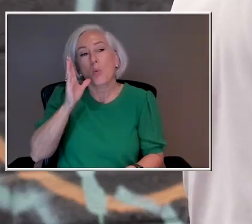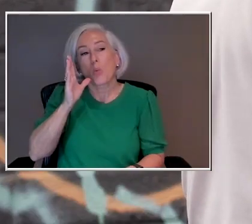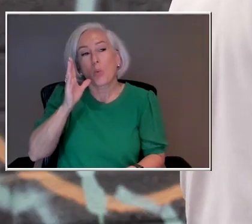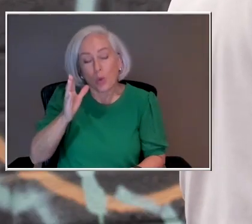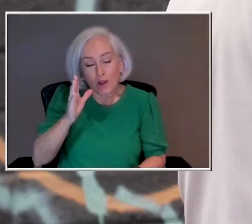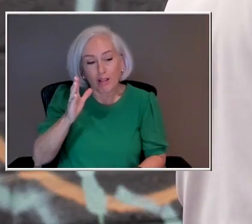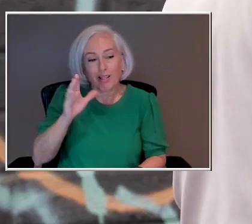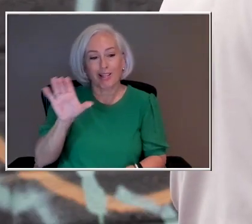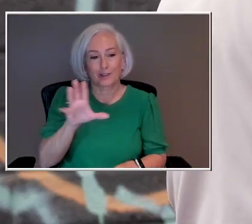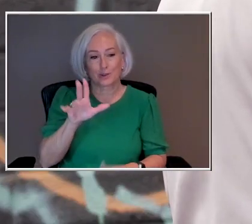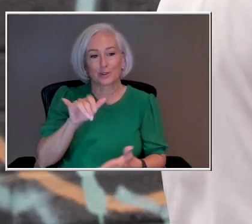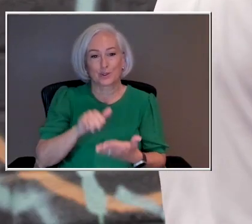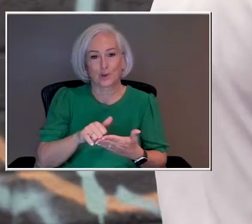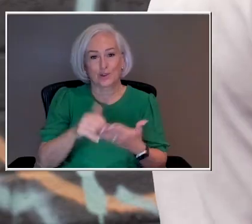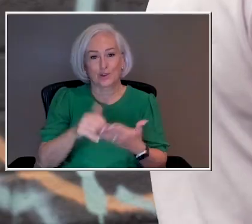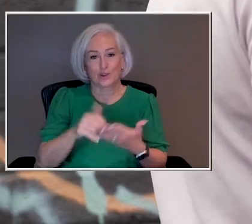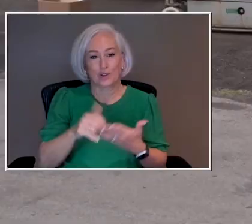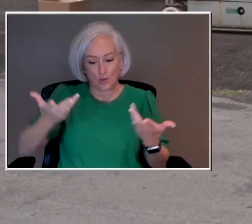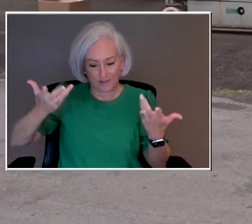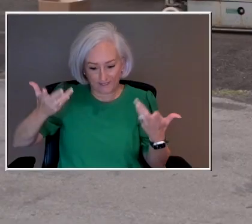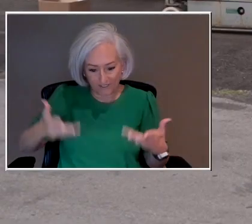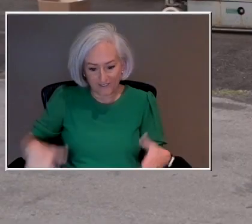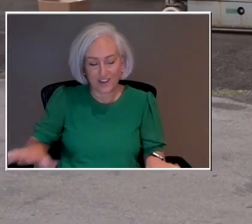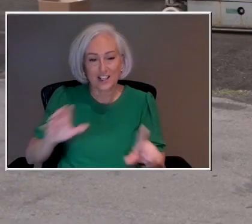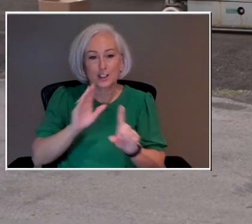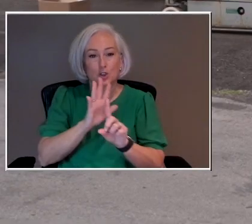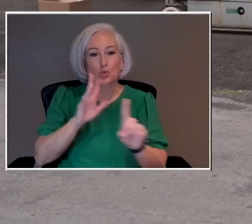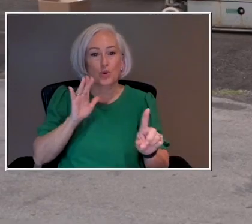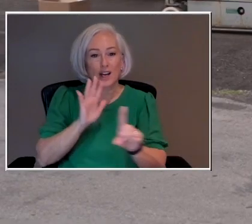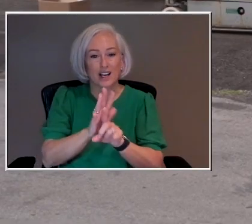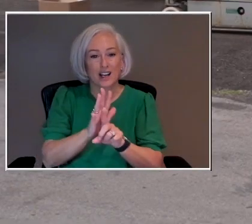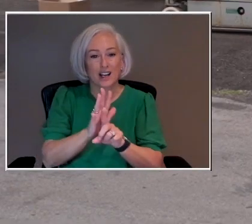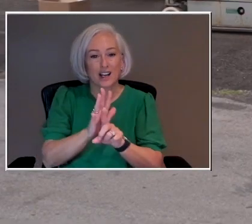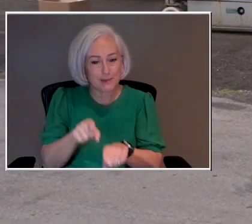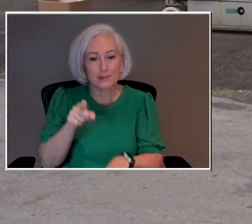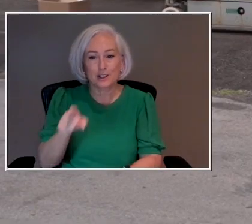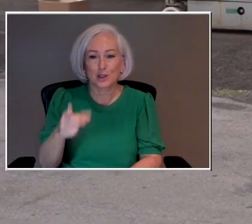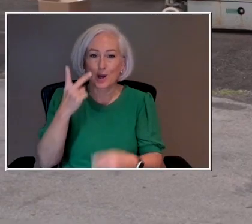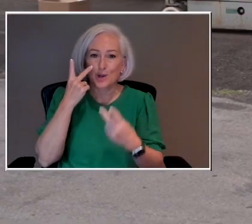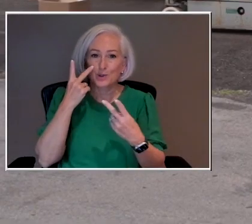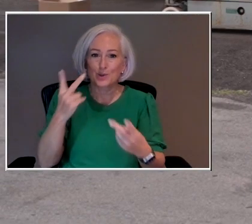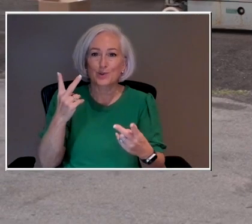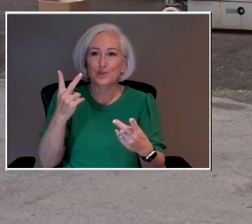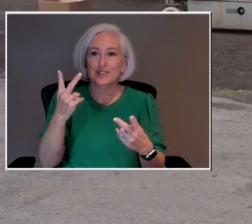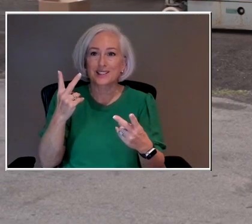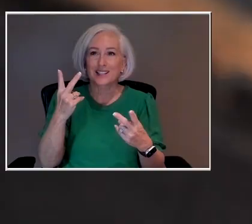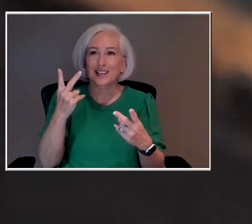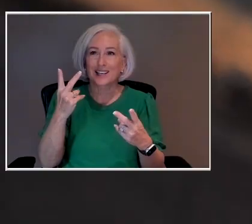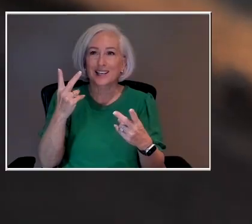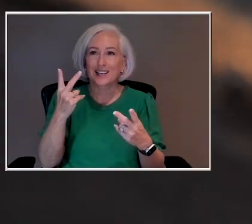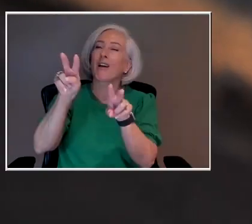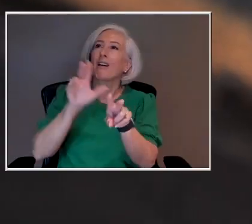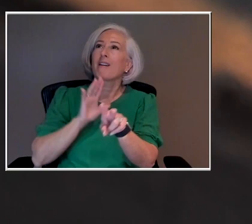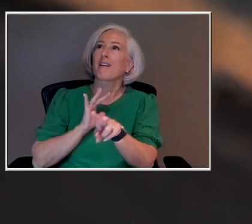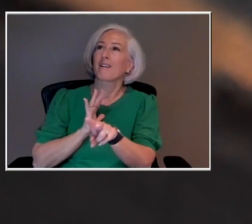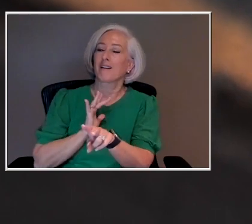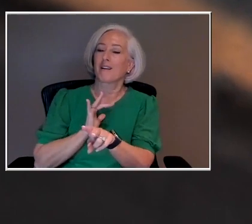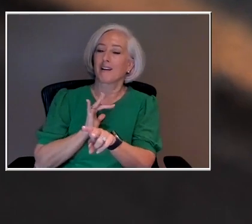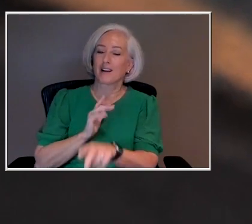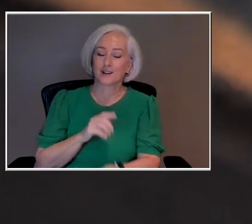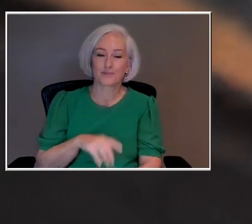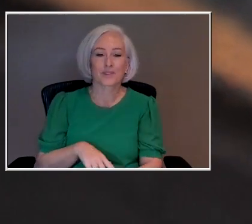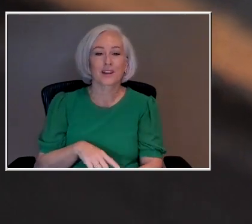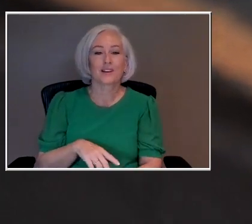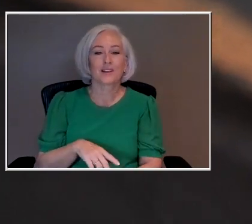coming out of radiation the same way you did to see this mural as they leave." Chris commissioned a local artist so other women